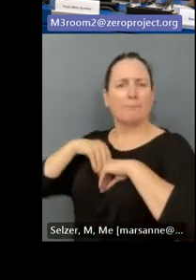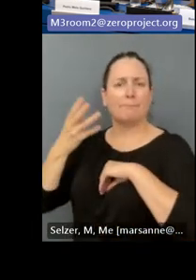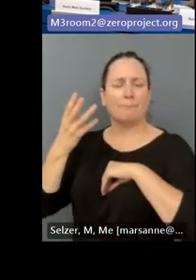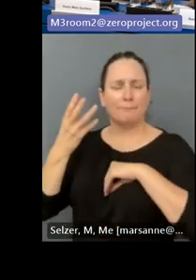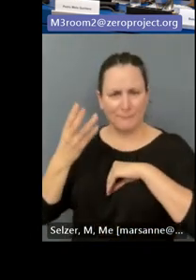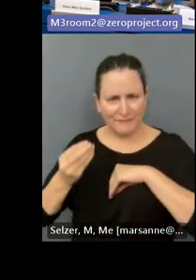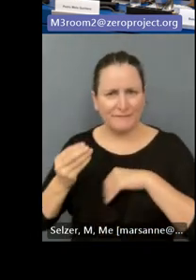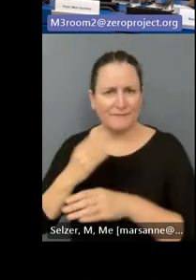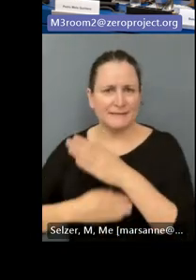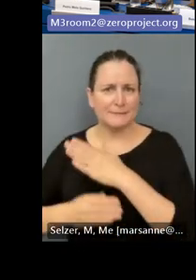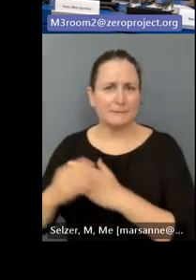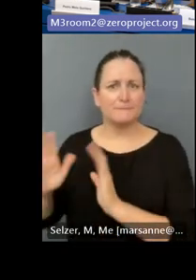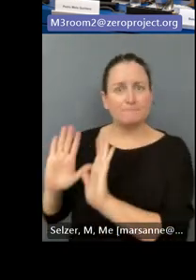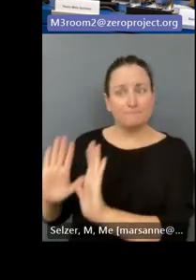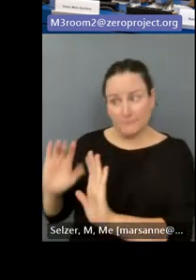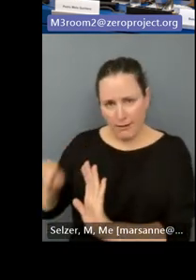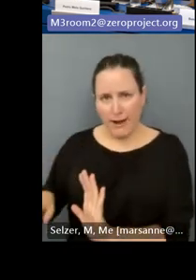social blender.